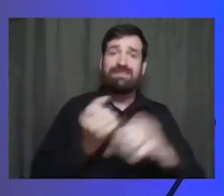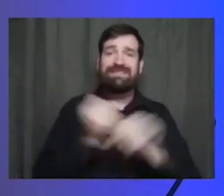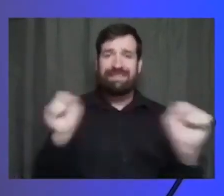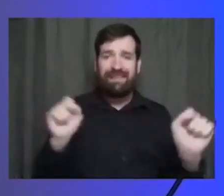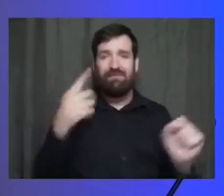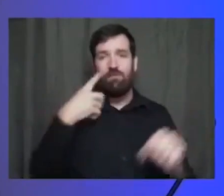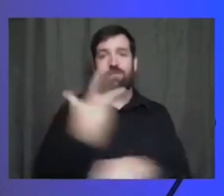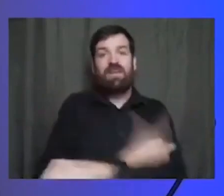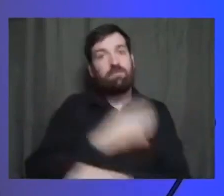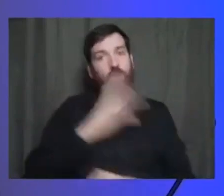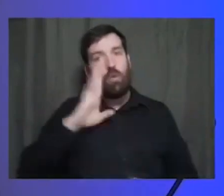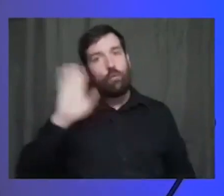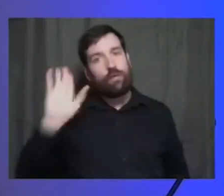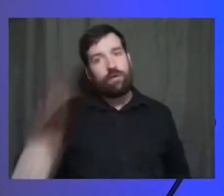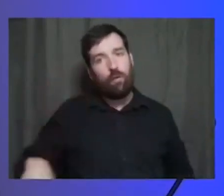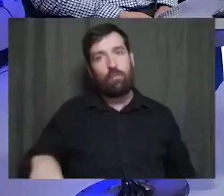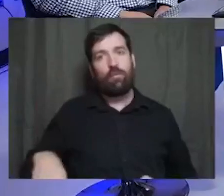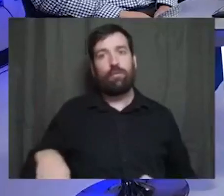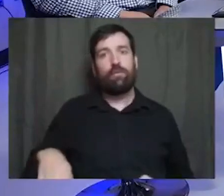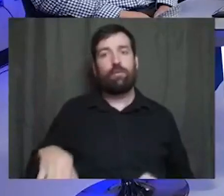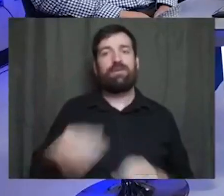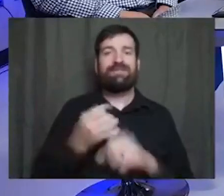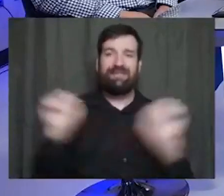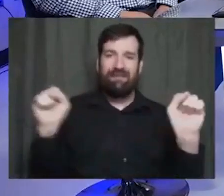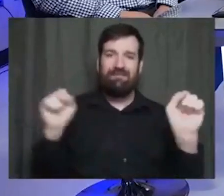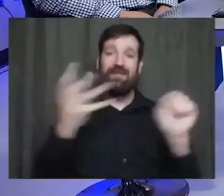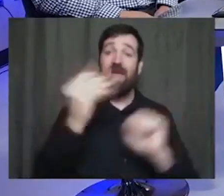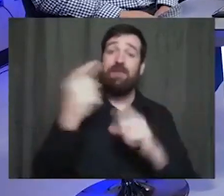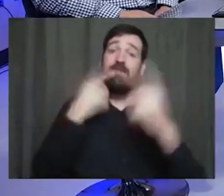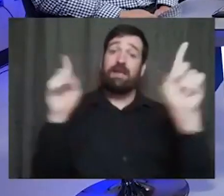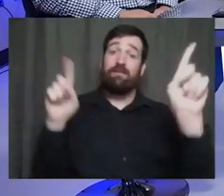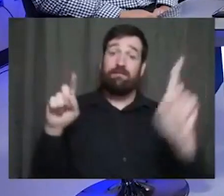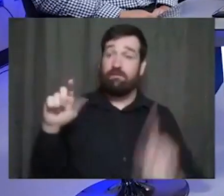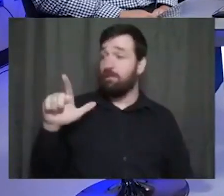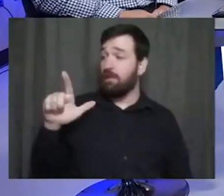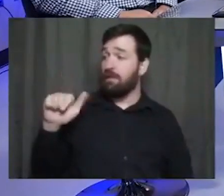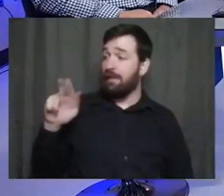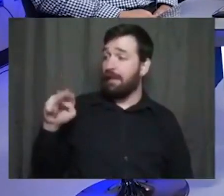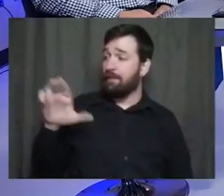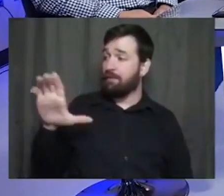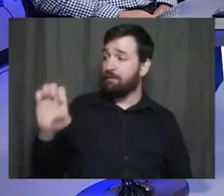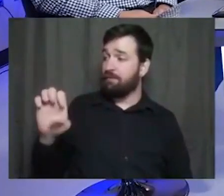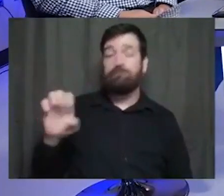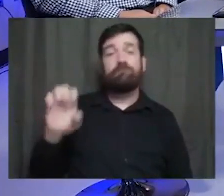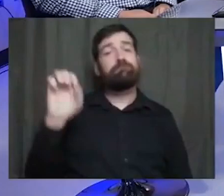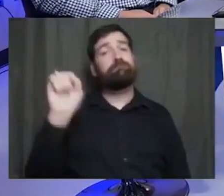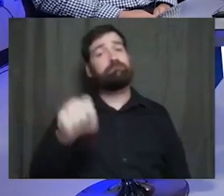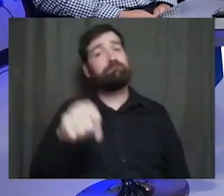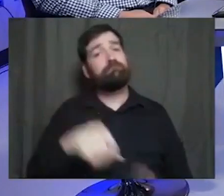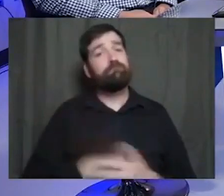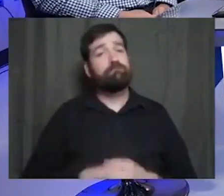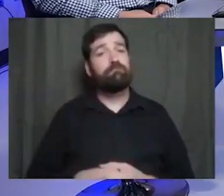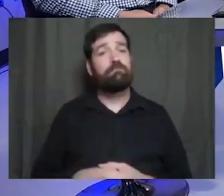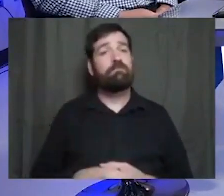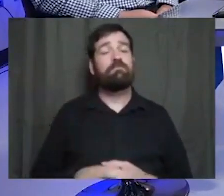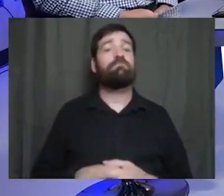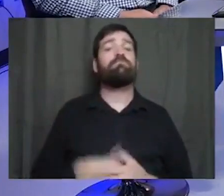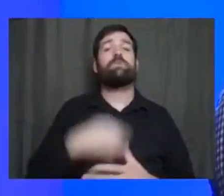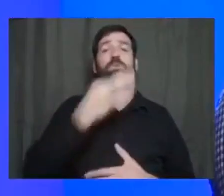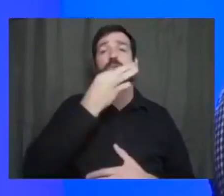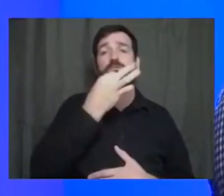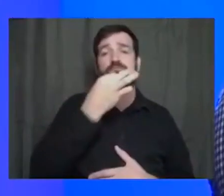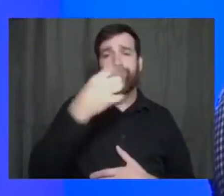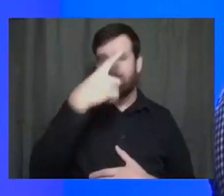is safe and effective. Lance? I think going into the summer and some